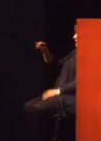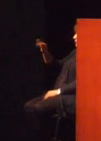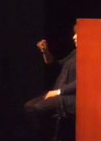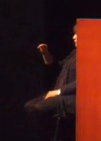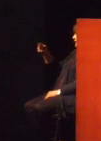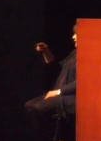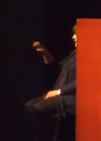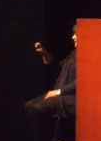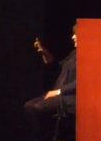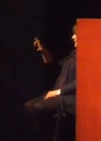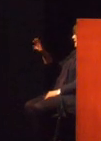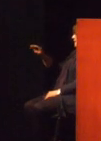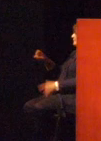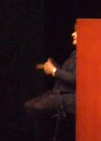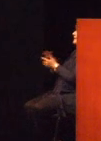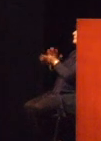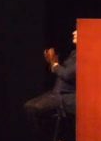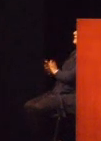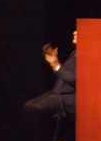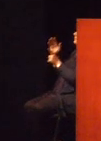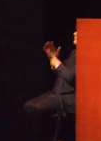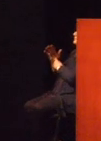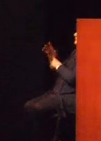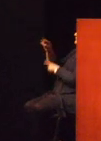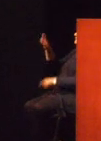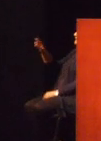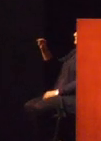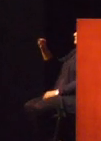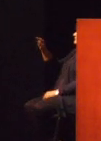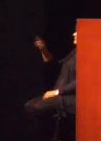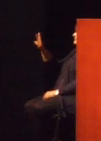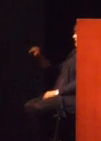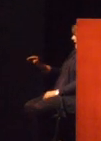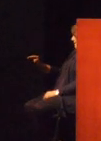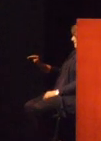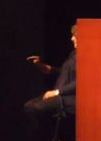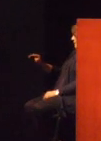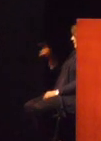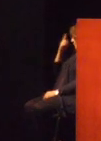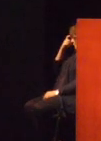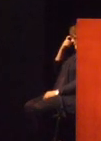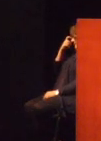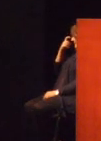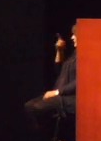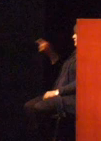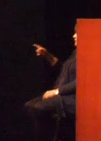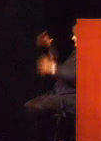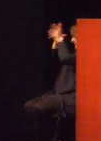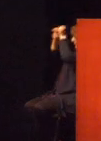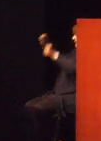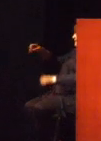and then popularized by Dr. Beverly Daniel Tatum, who is most recently the president of Spelman College. She